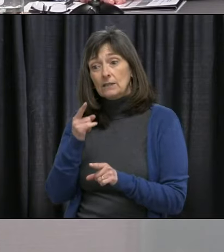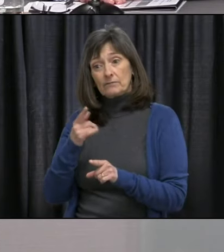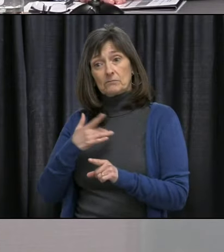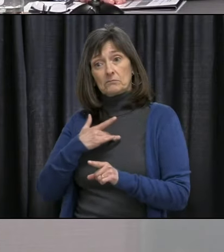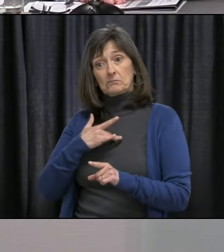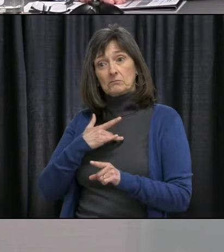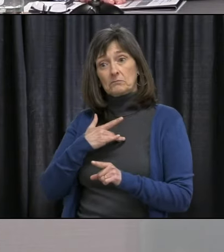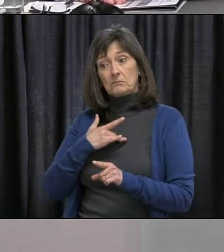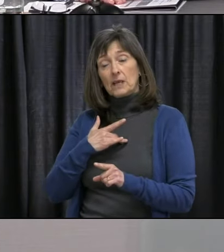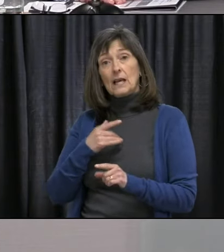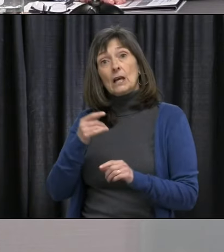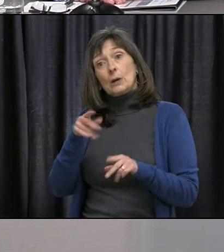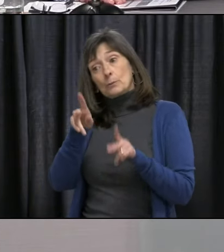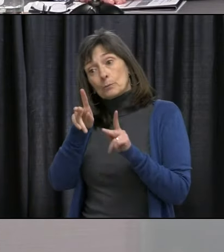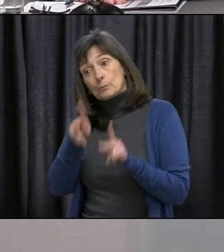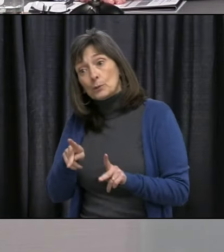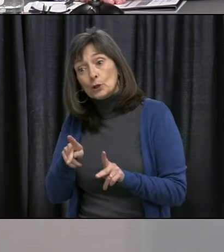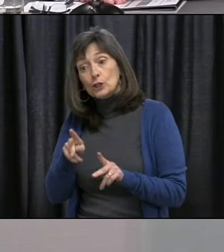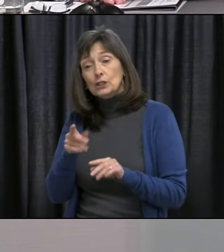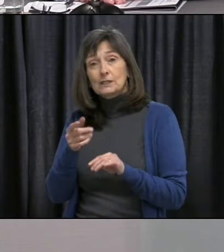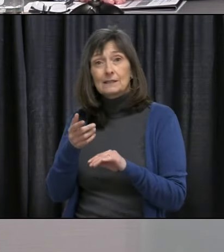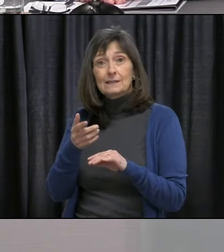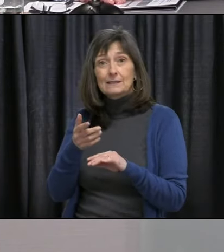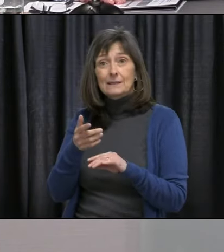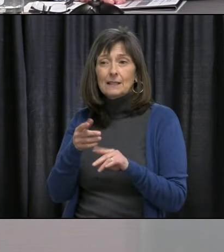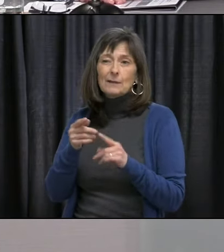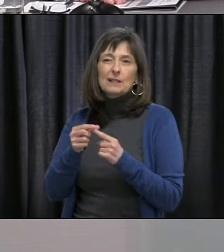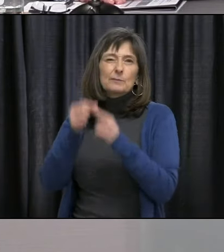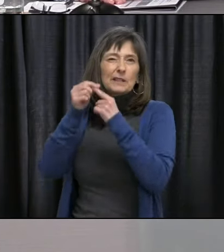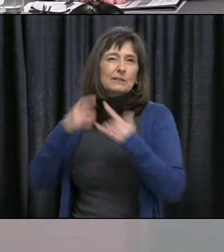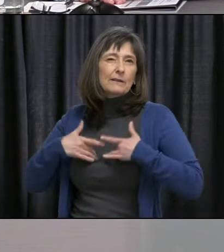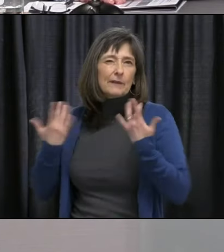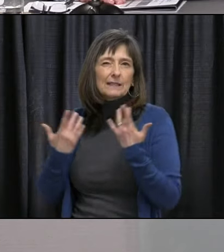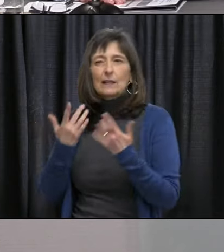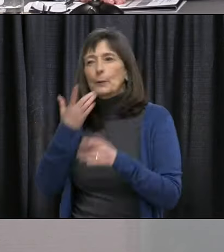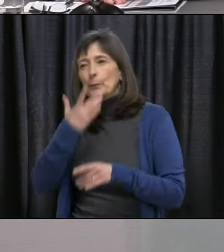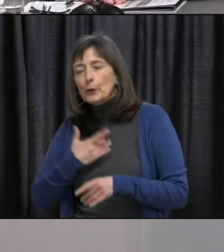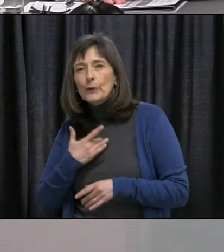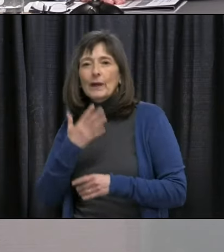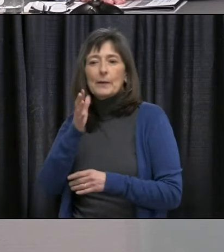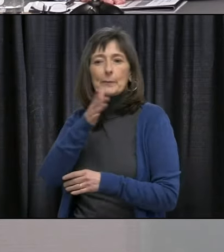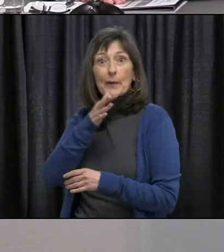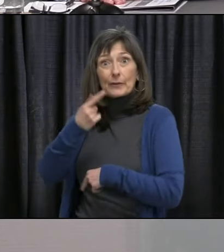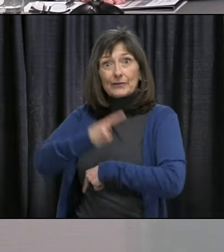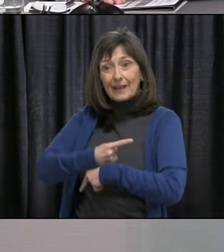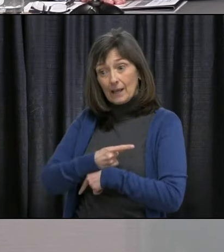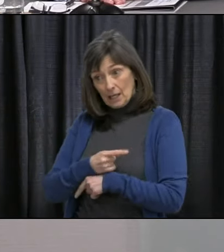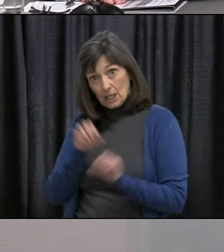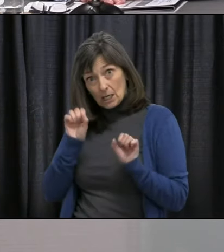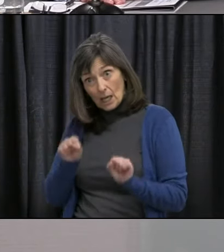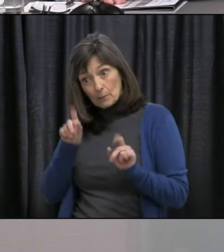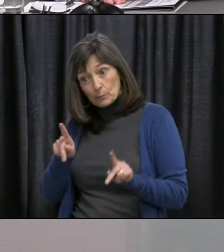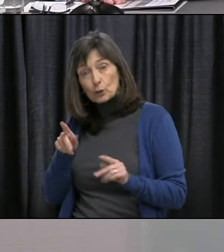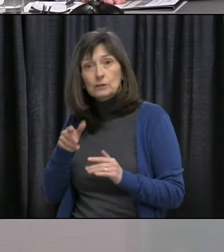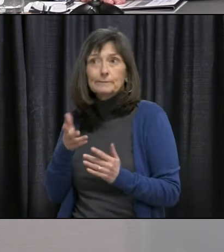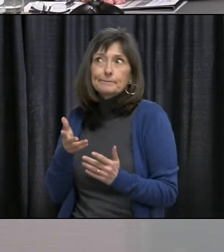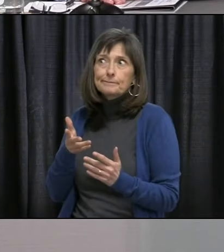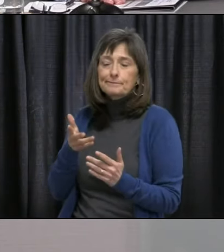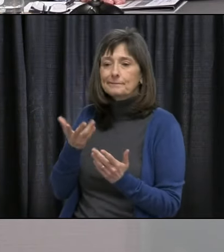through a window, if not a computer screen, particularly on special occasions? Because I think some homes are